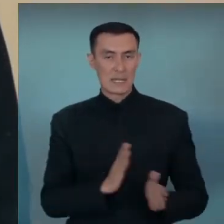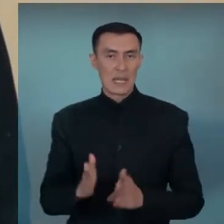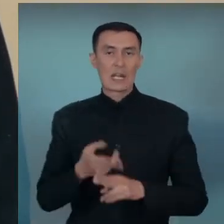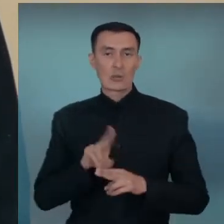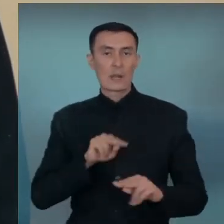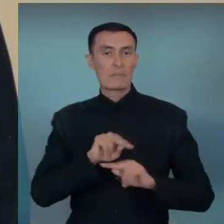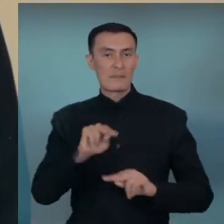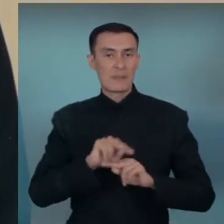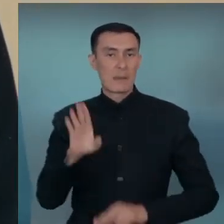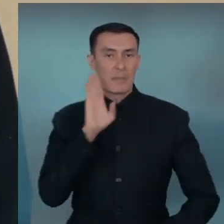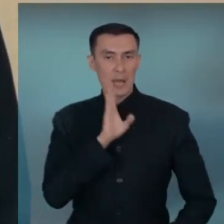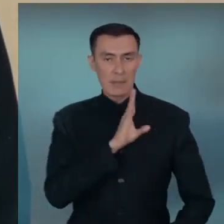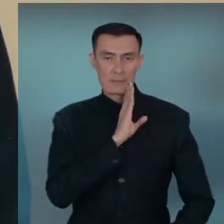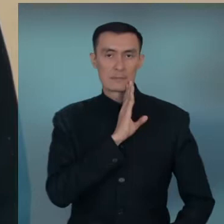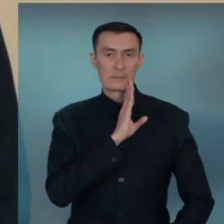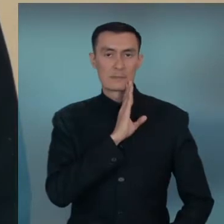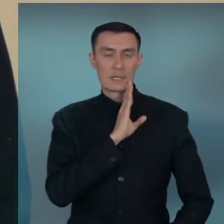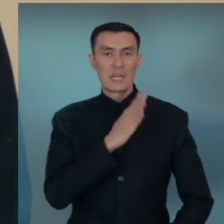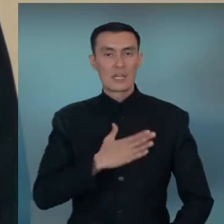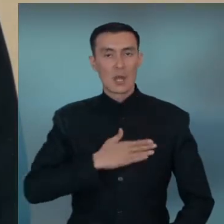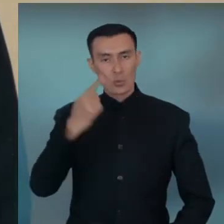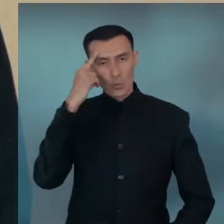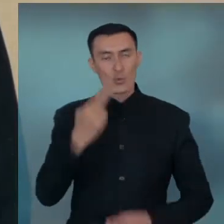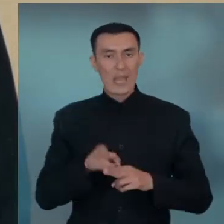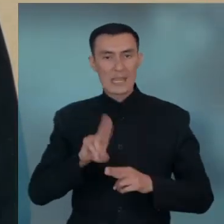is the basis for successful time management.